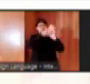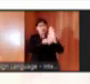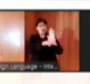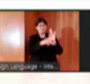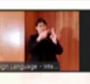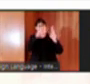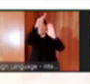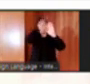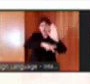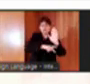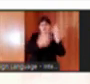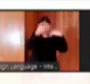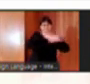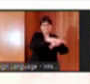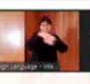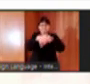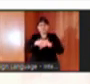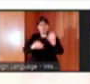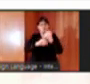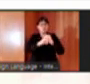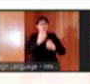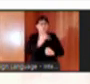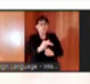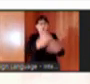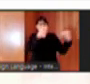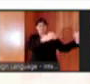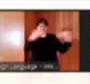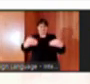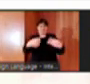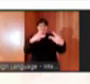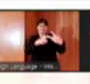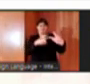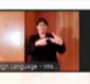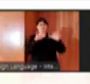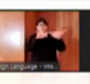and policies to support businesses and our people, and